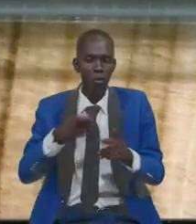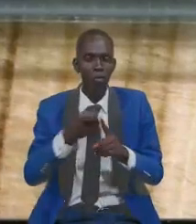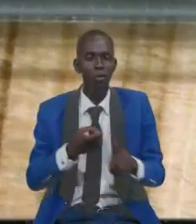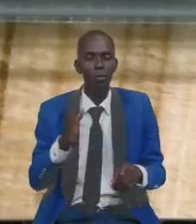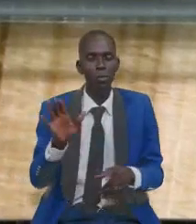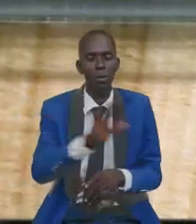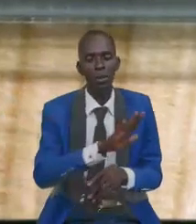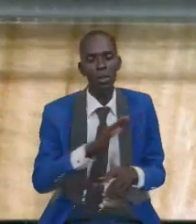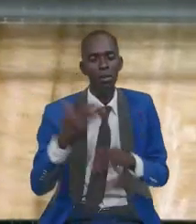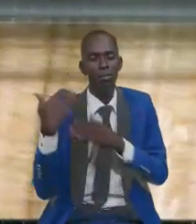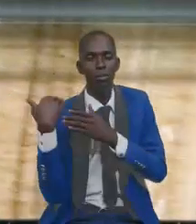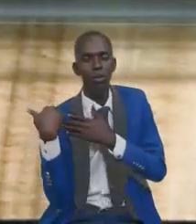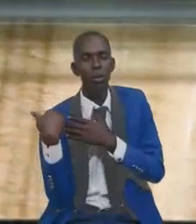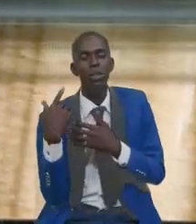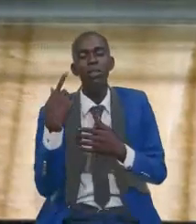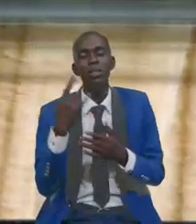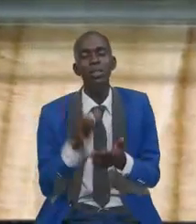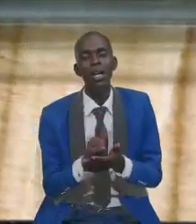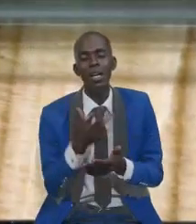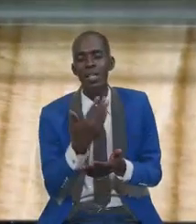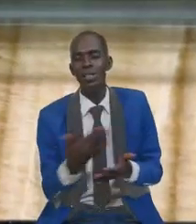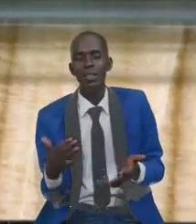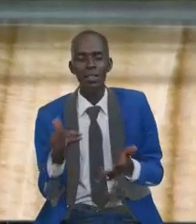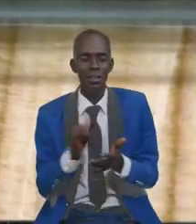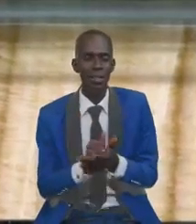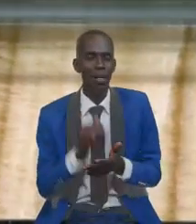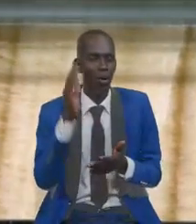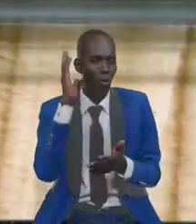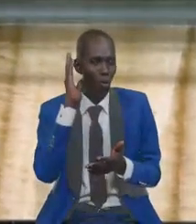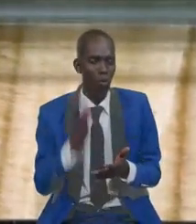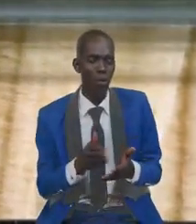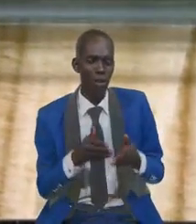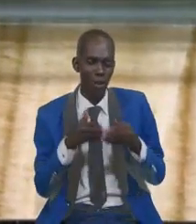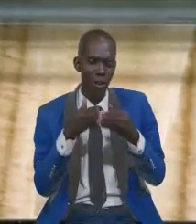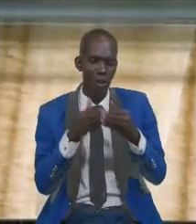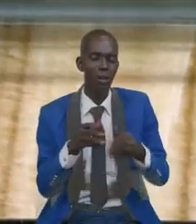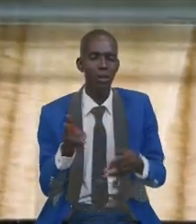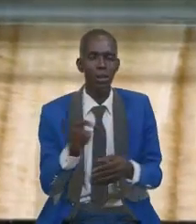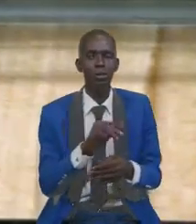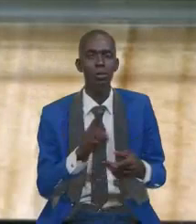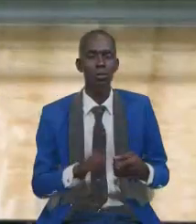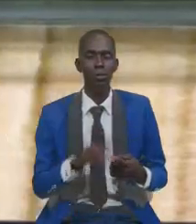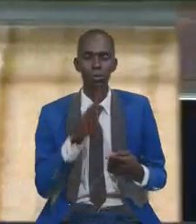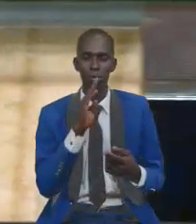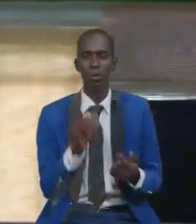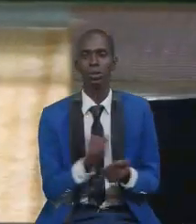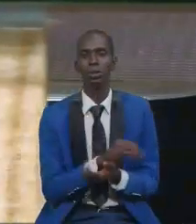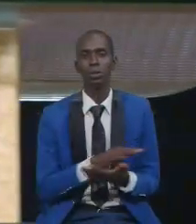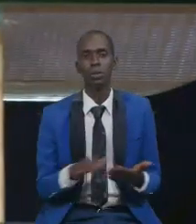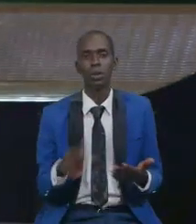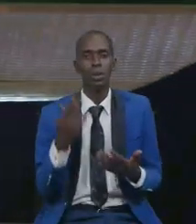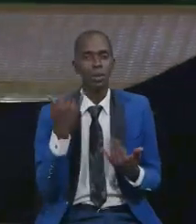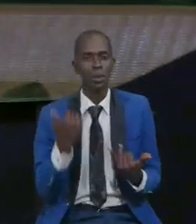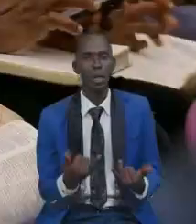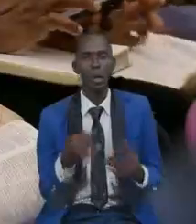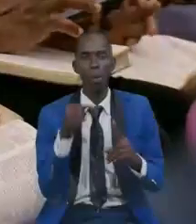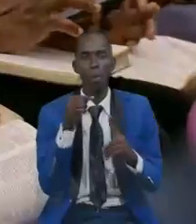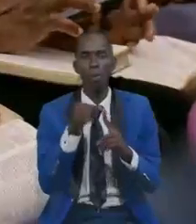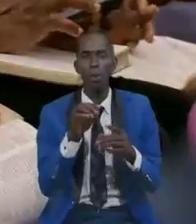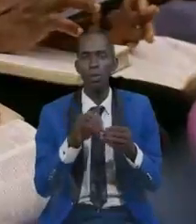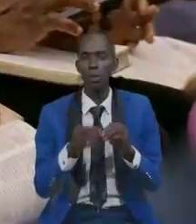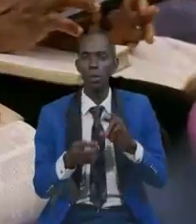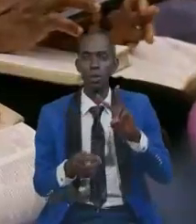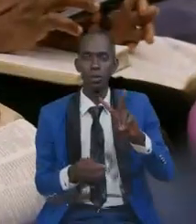will bring the condemnation, the same condemnation of the devil that will bring it upon them. We're looking at point number two